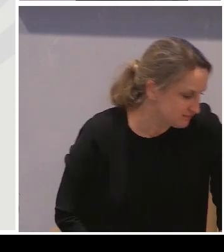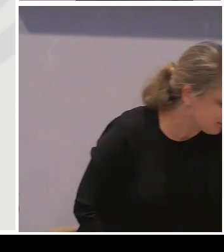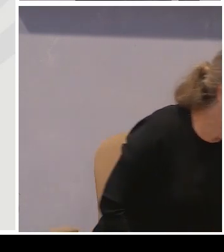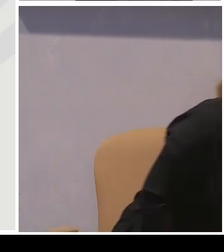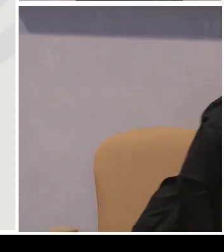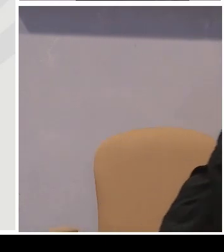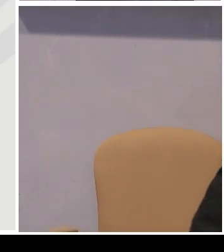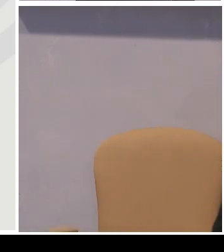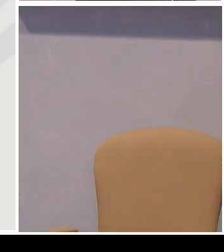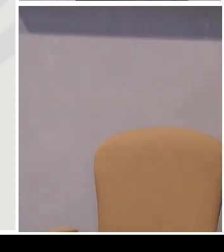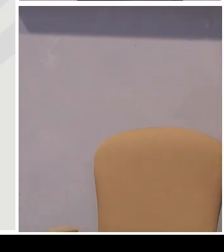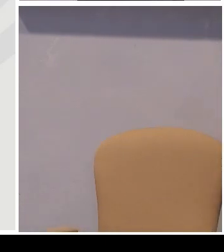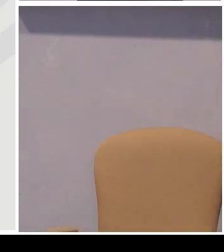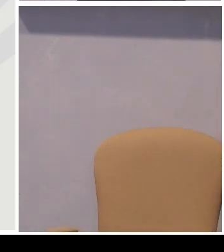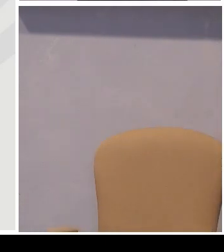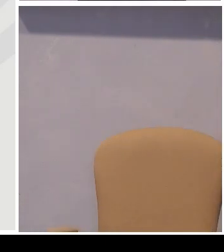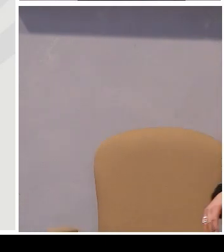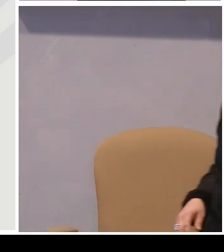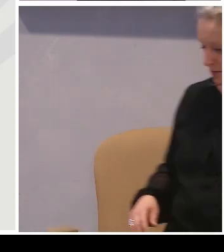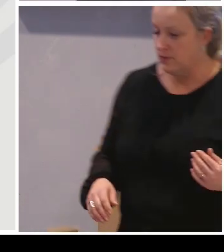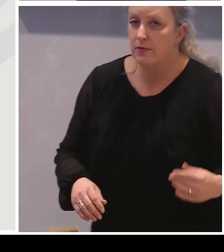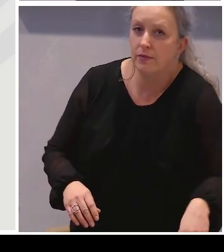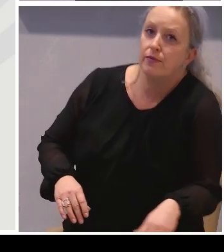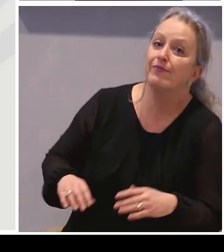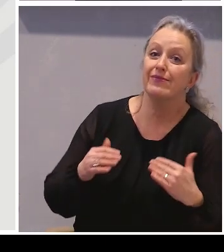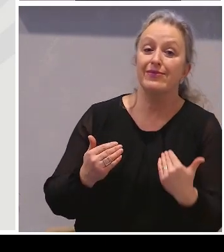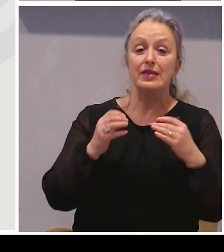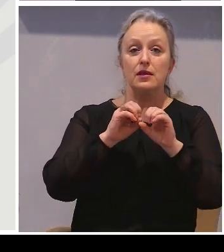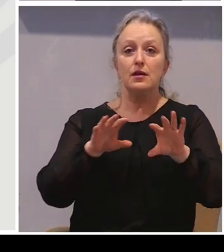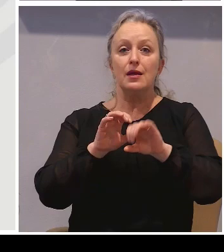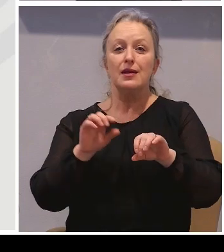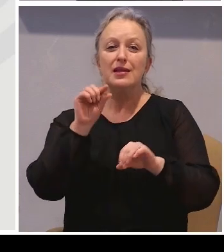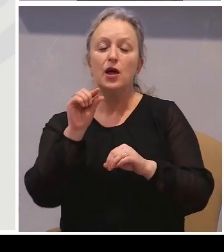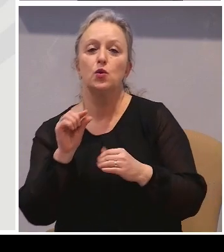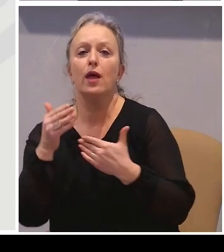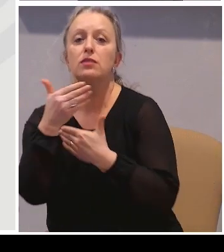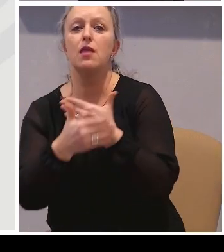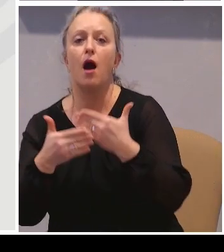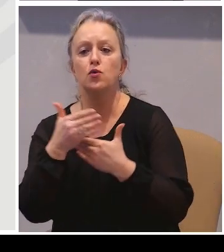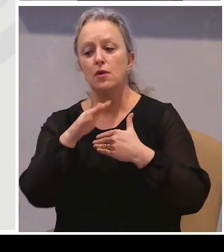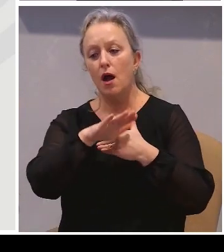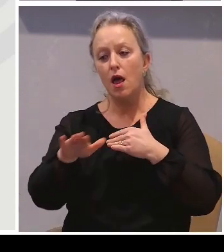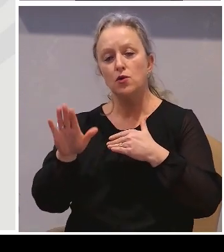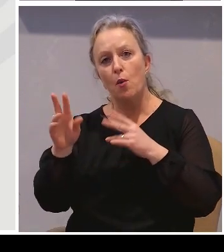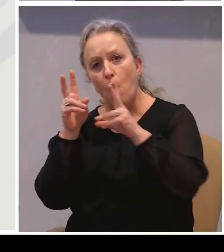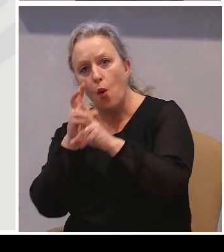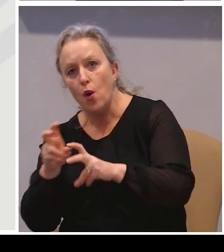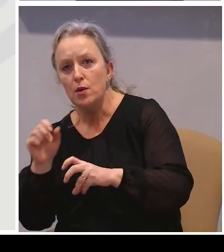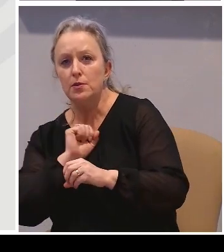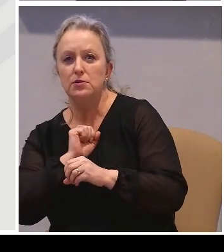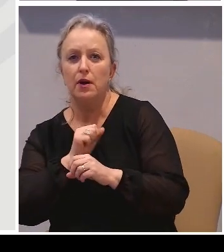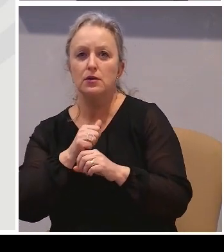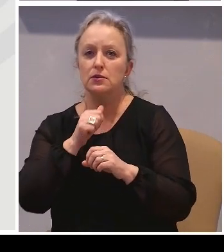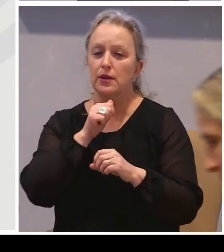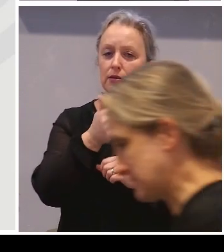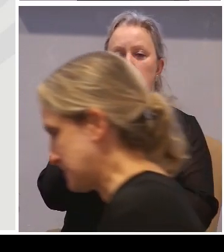Why are specific trials needed for children? Why can't we expand the data about adults? On